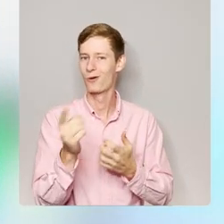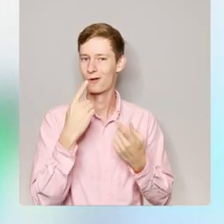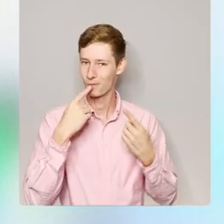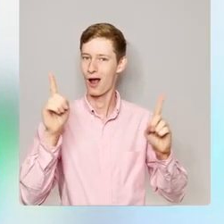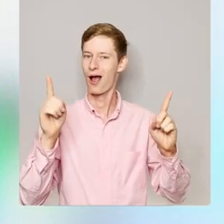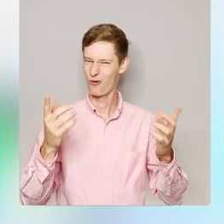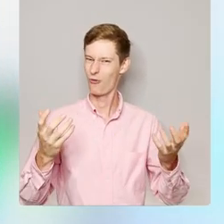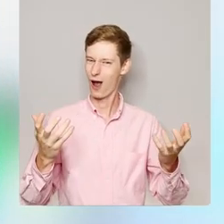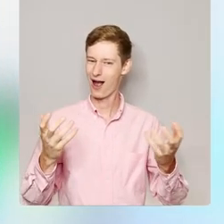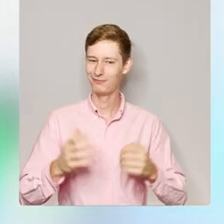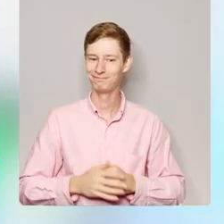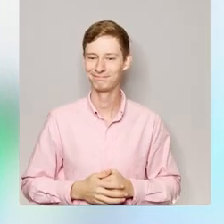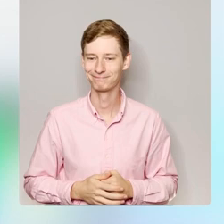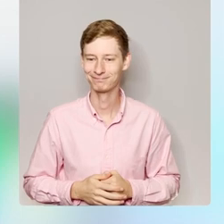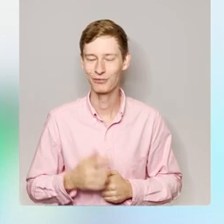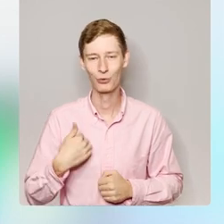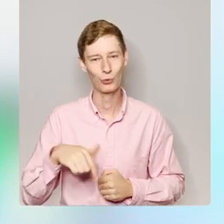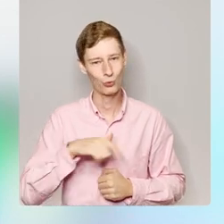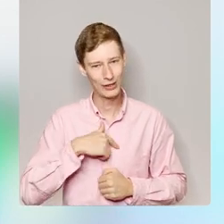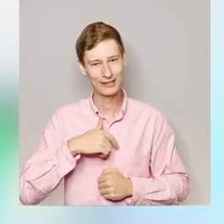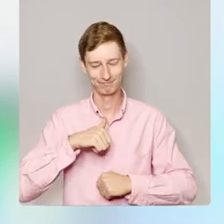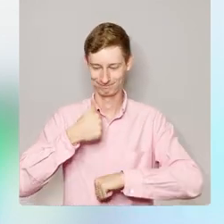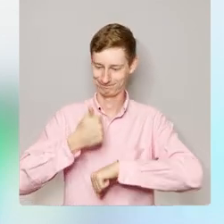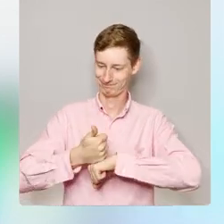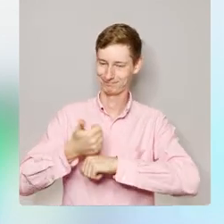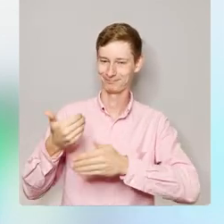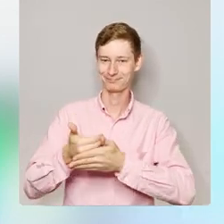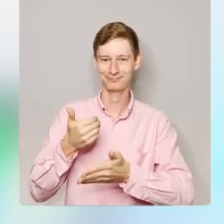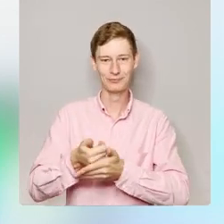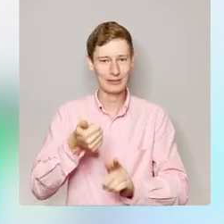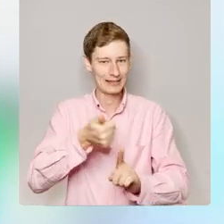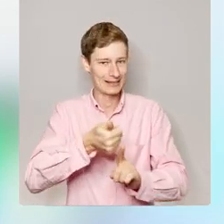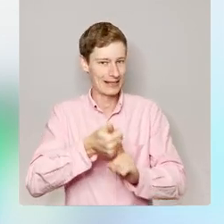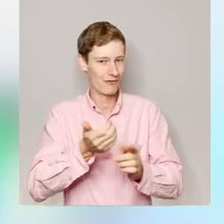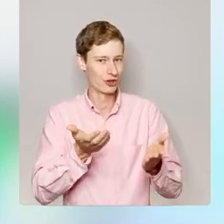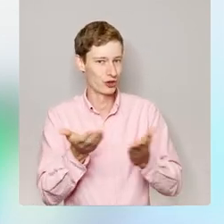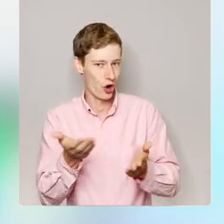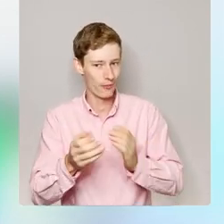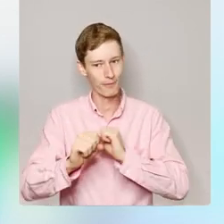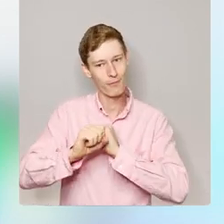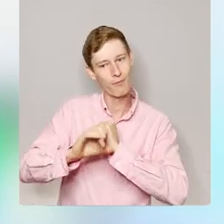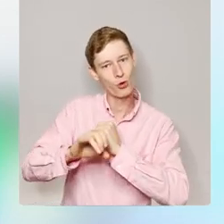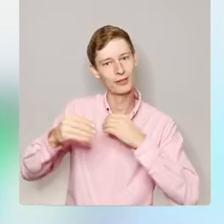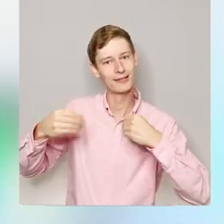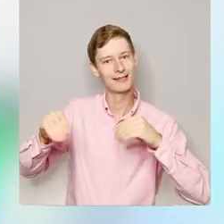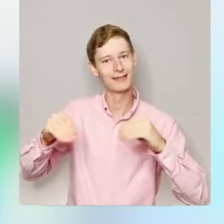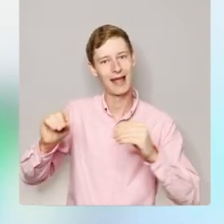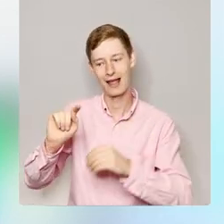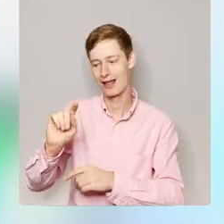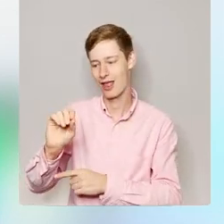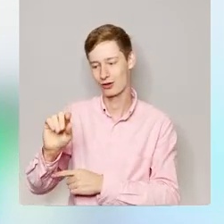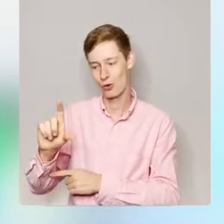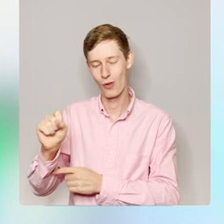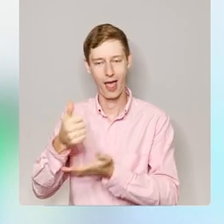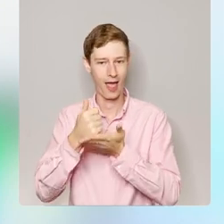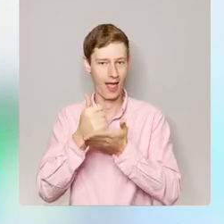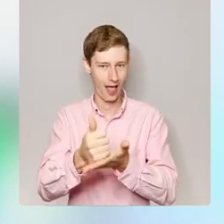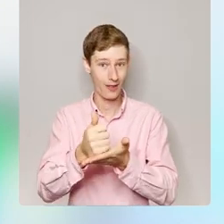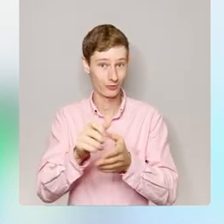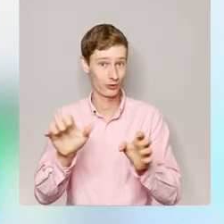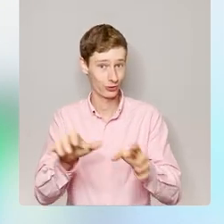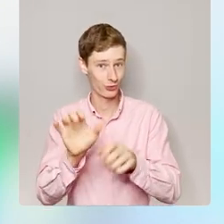succeed. We've unlocked a variety of new self-serve promotional and sales tools to help you to do just